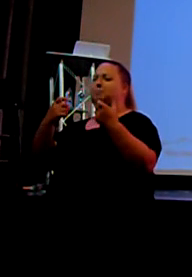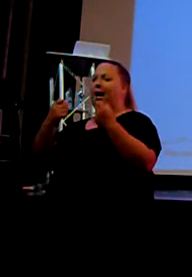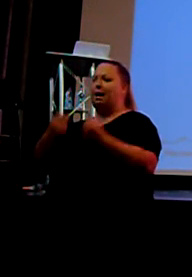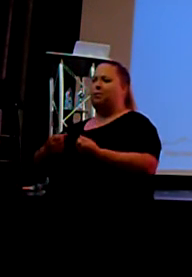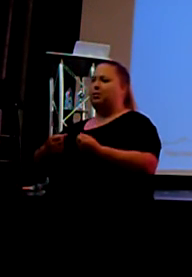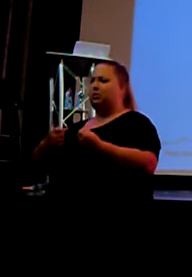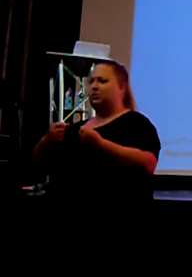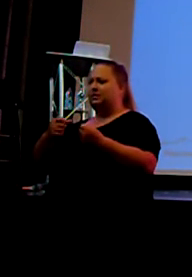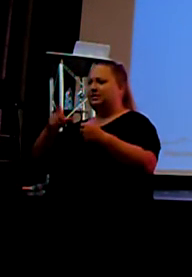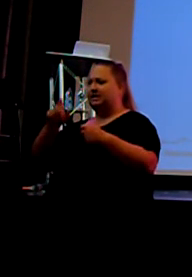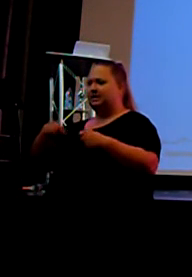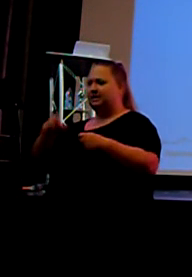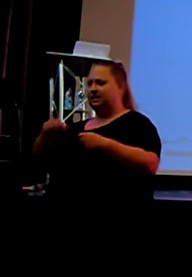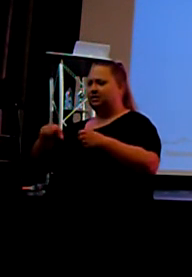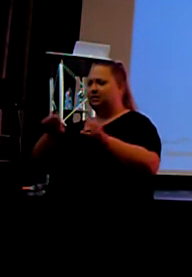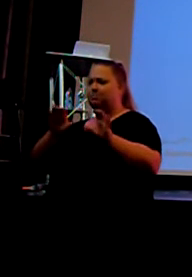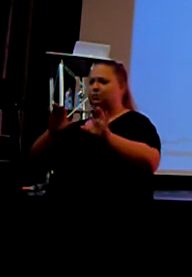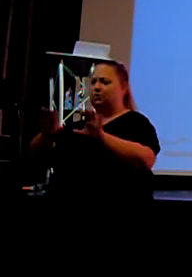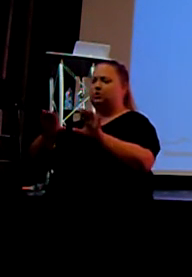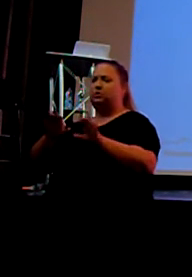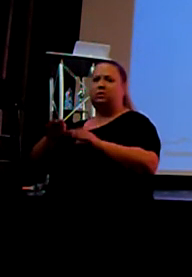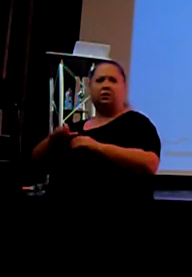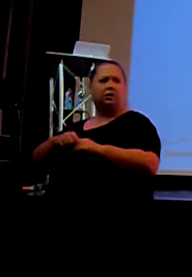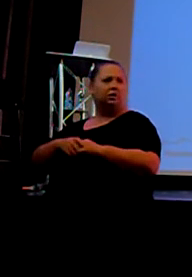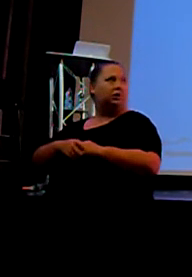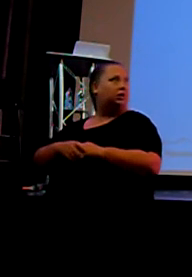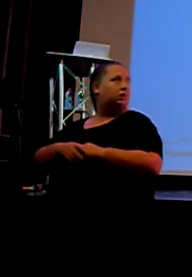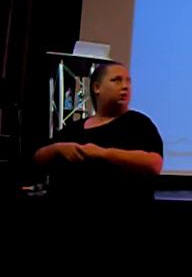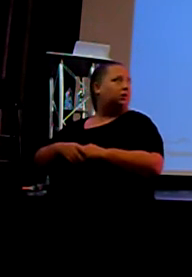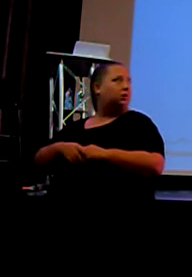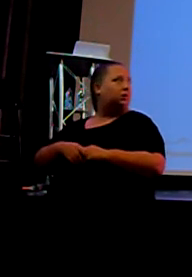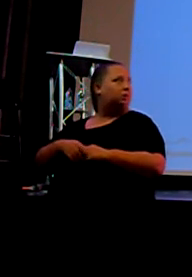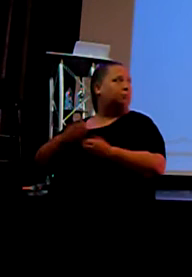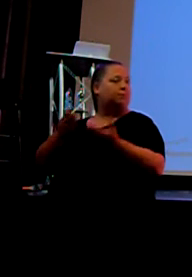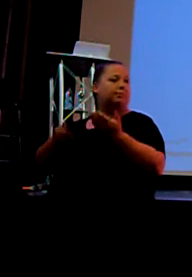this. Probably one.